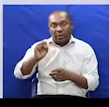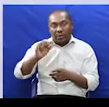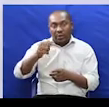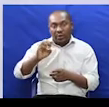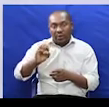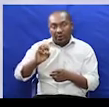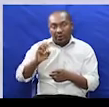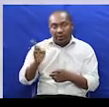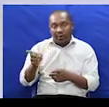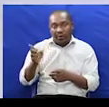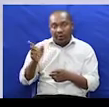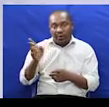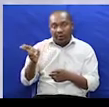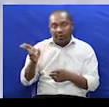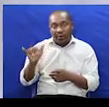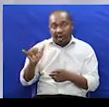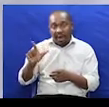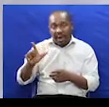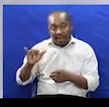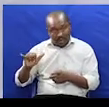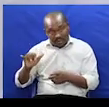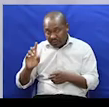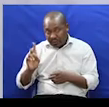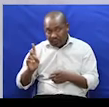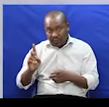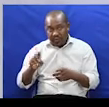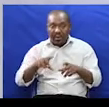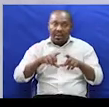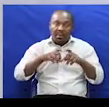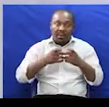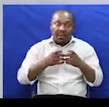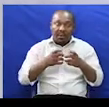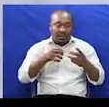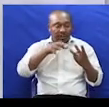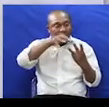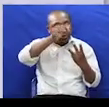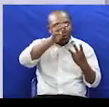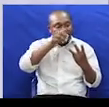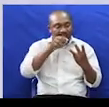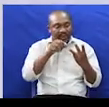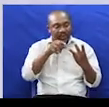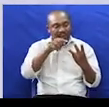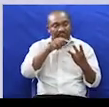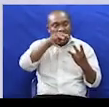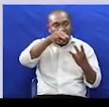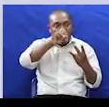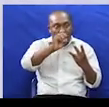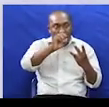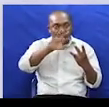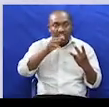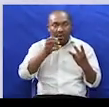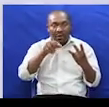titration, we are only using either methyl orange or phenolphthalein, but not litmus paper. The question is